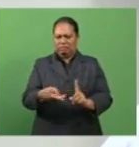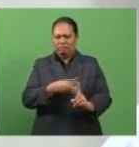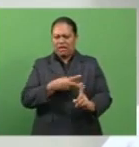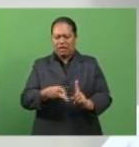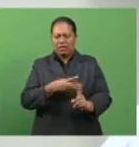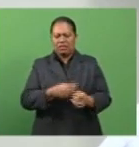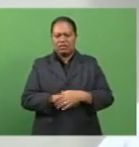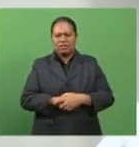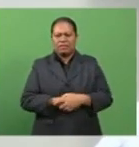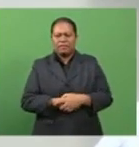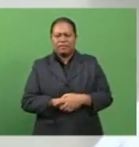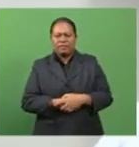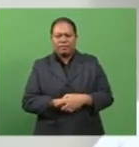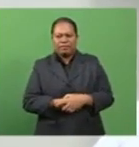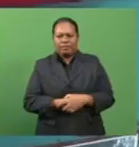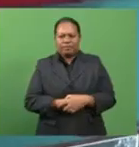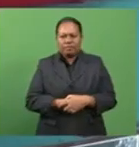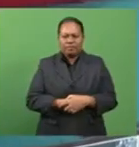law.